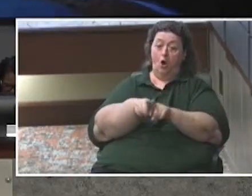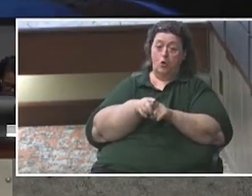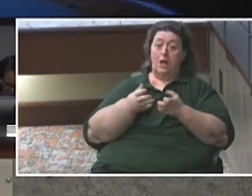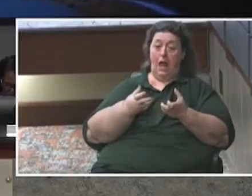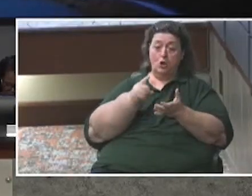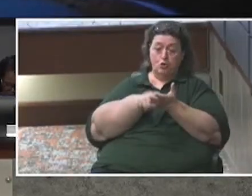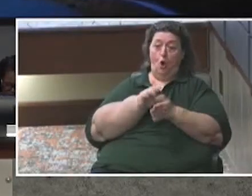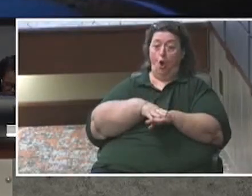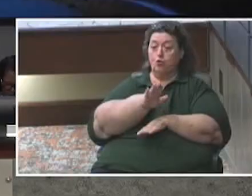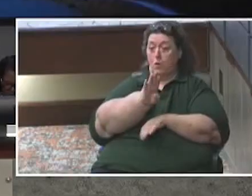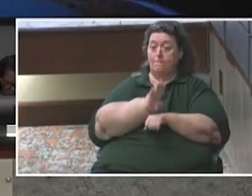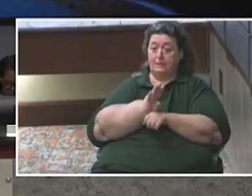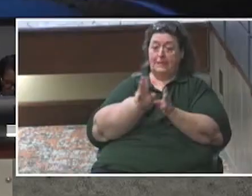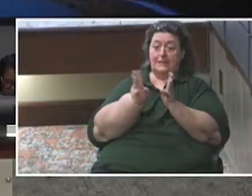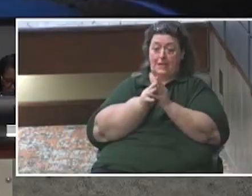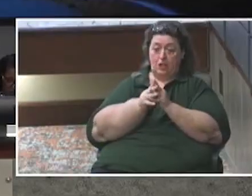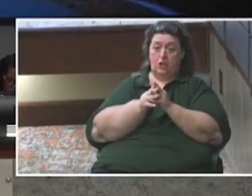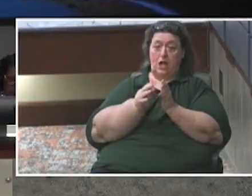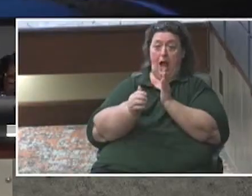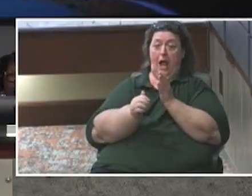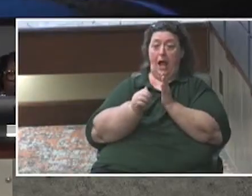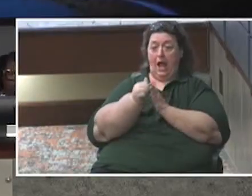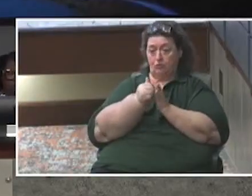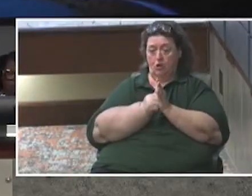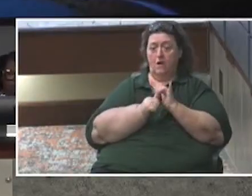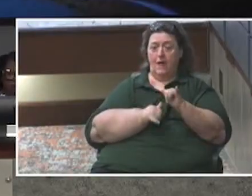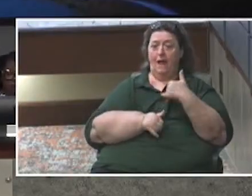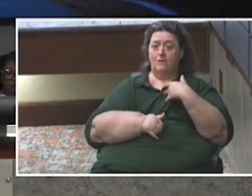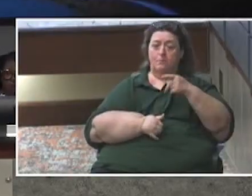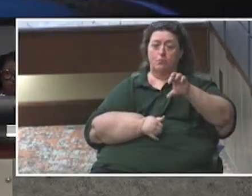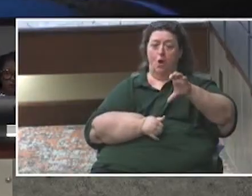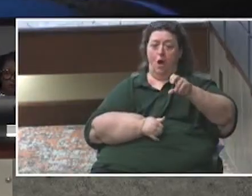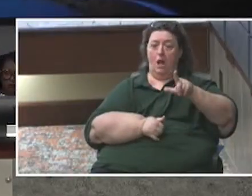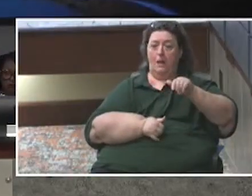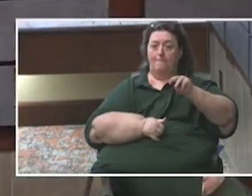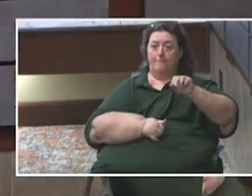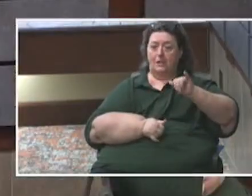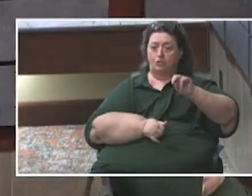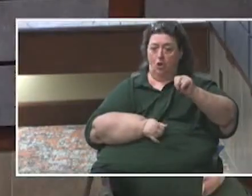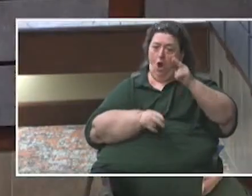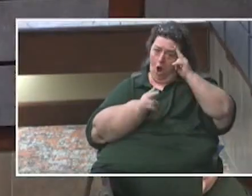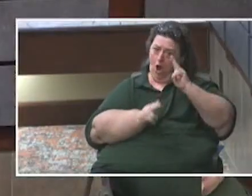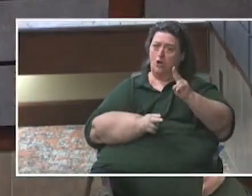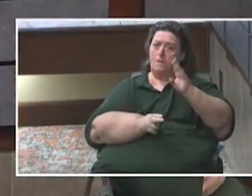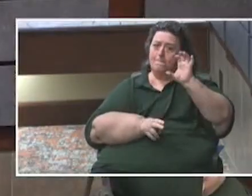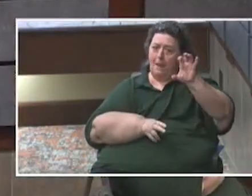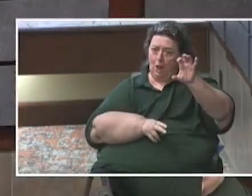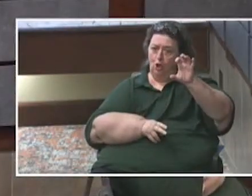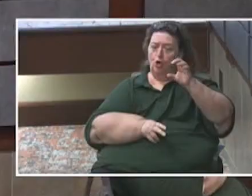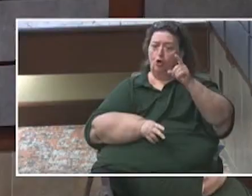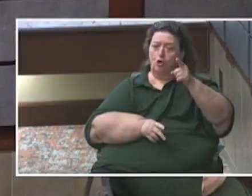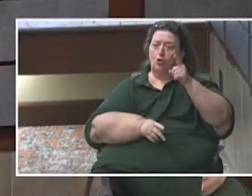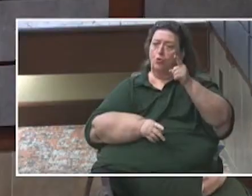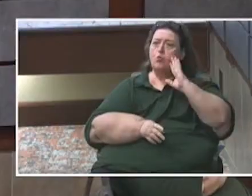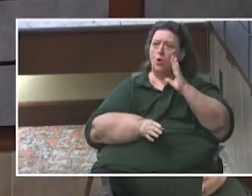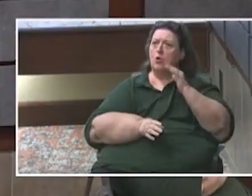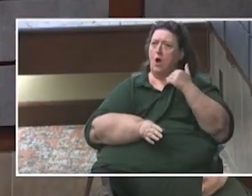on your business session agenda, we have a proclamation for Dr. Robert Doyle of Baylor University in honor of his upcoming retirement.